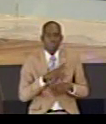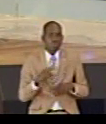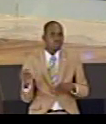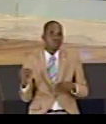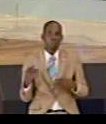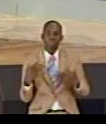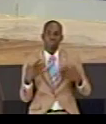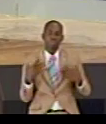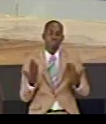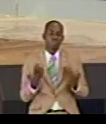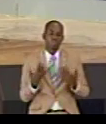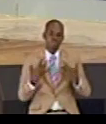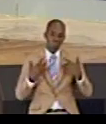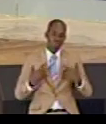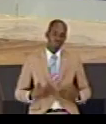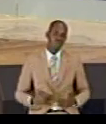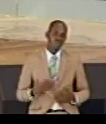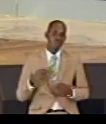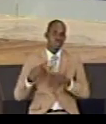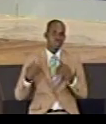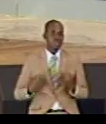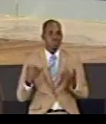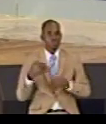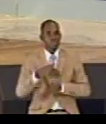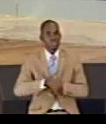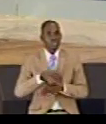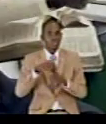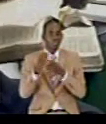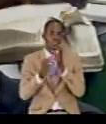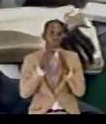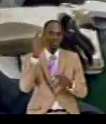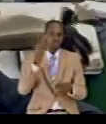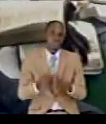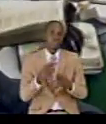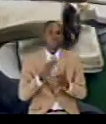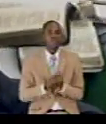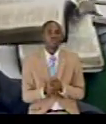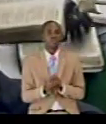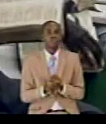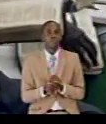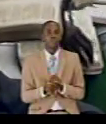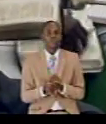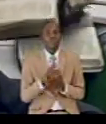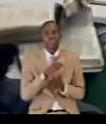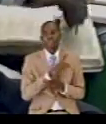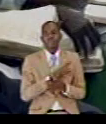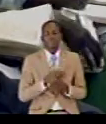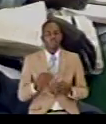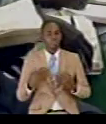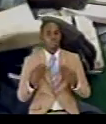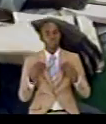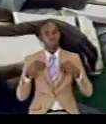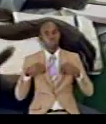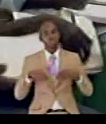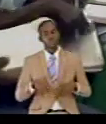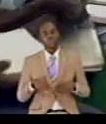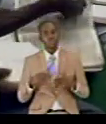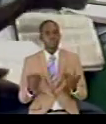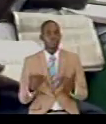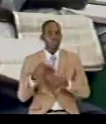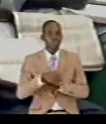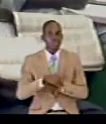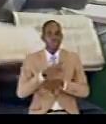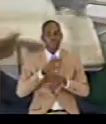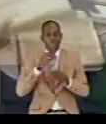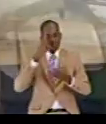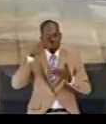heart tonight. Give me good amen. No perplexity tonight, no